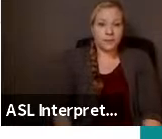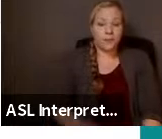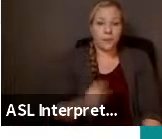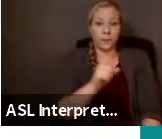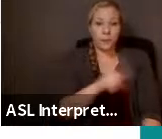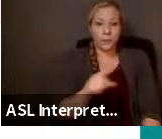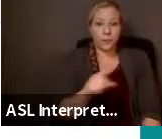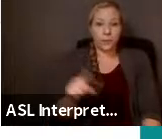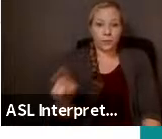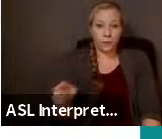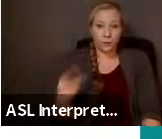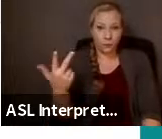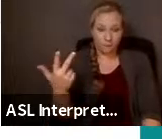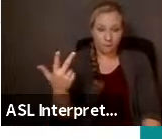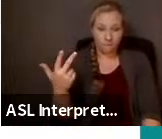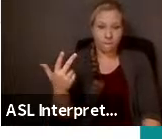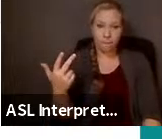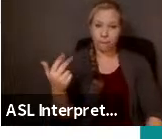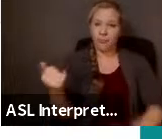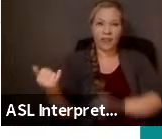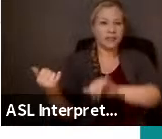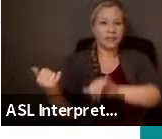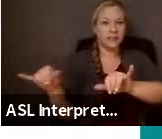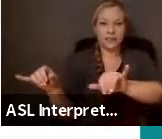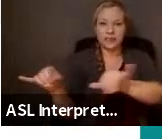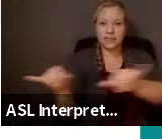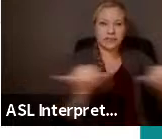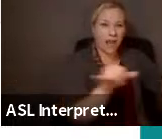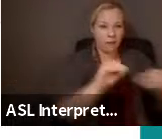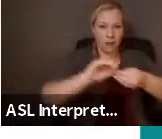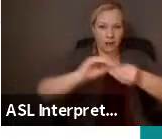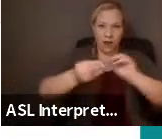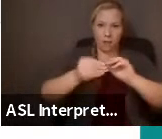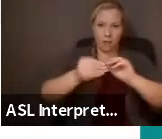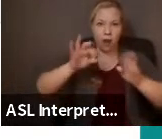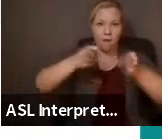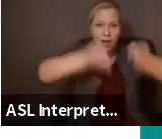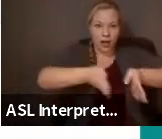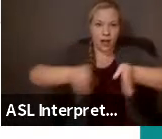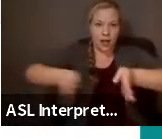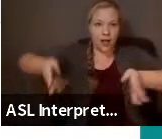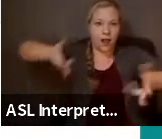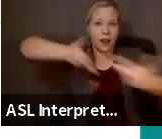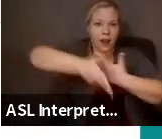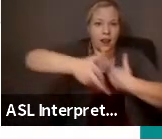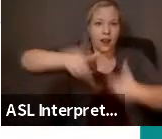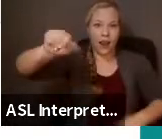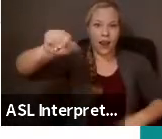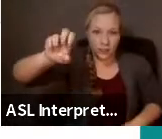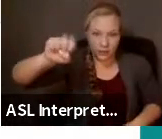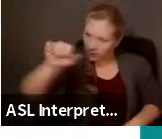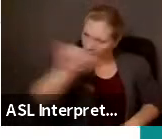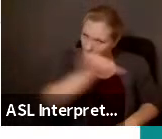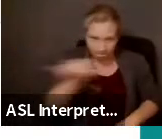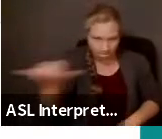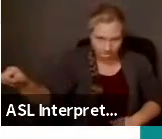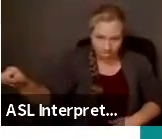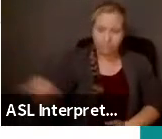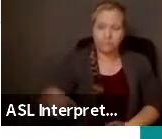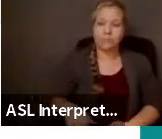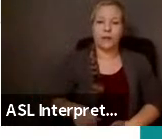dedicated, the same number of travel lanes, dedicated transit guideway, and then a dedicated shared use